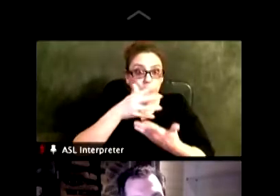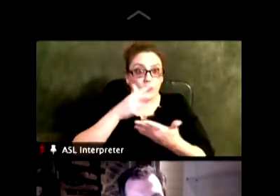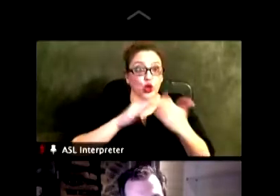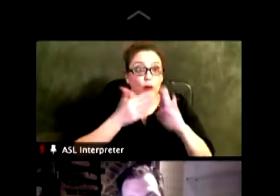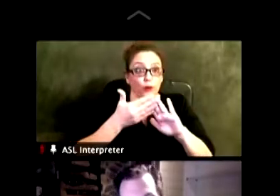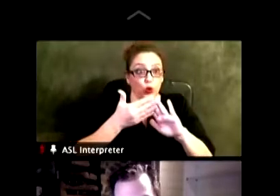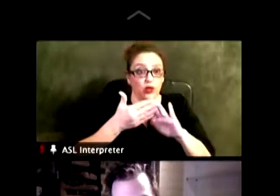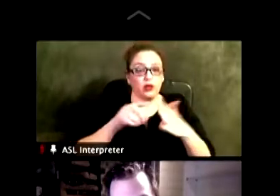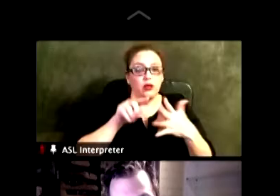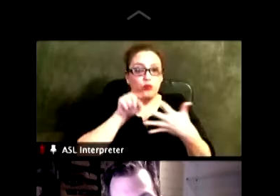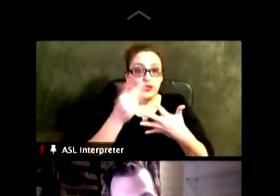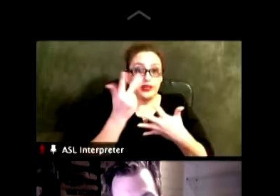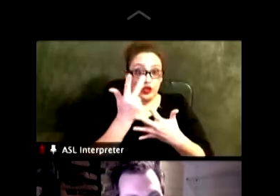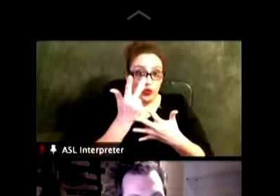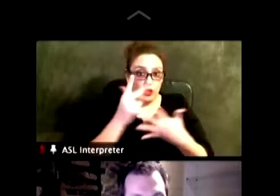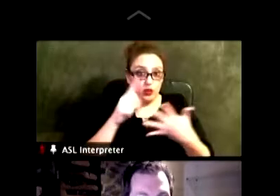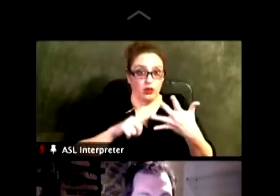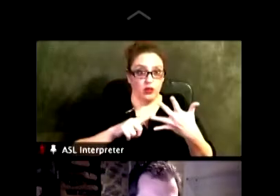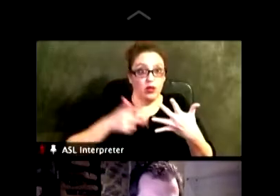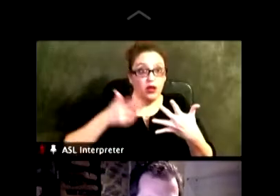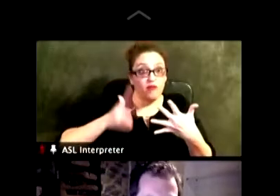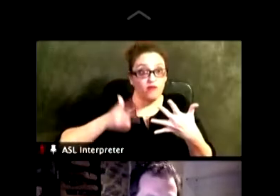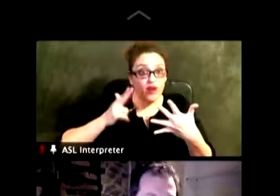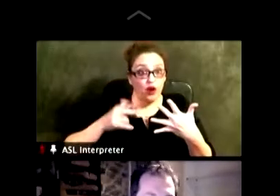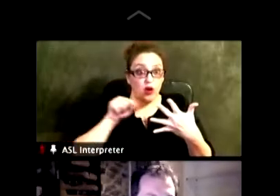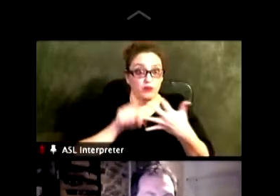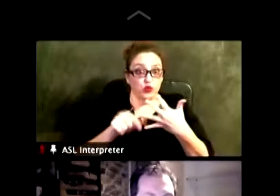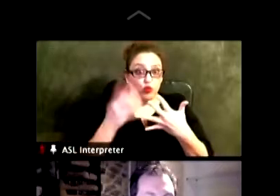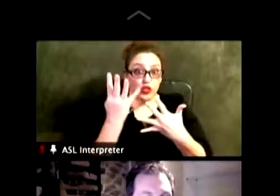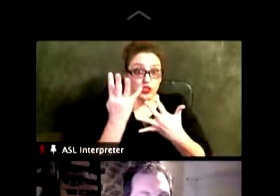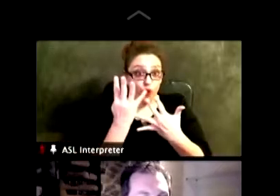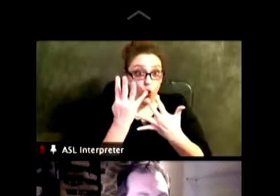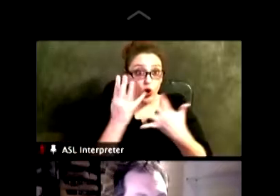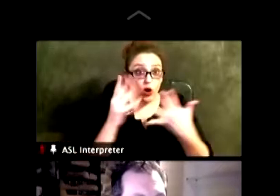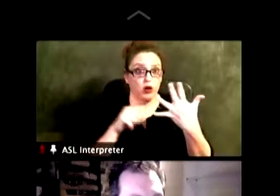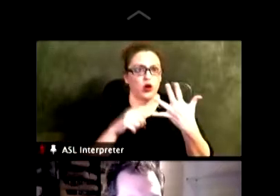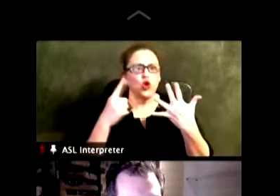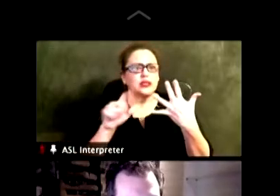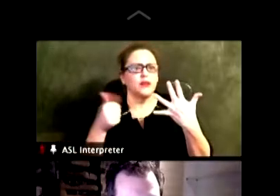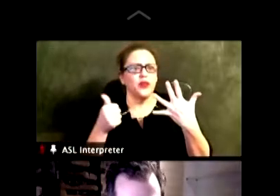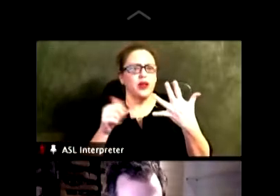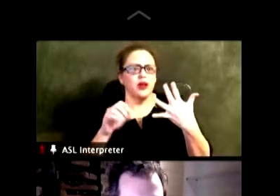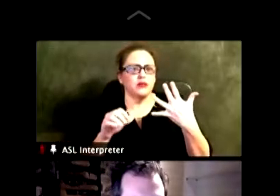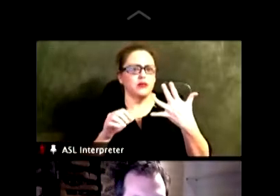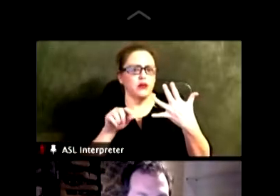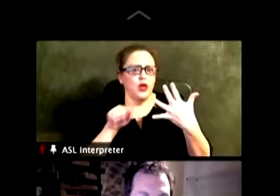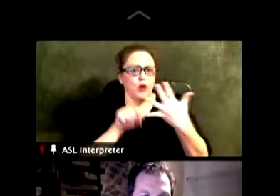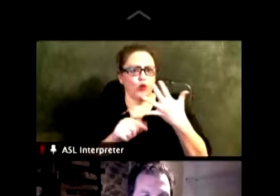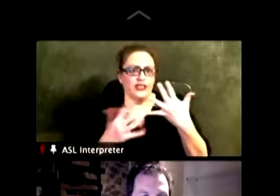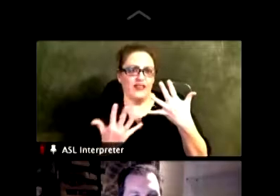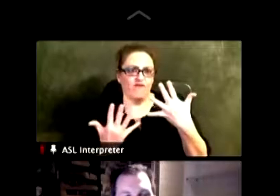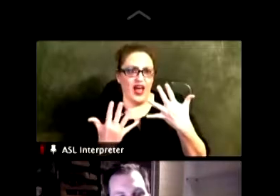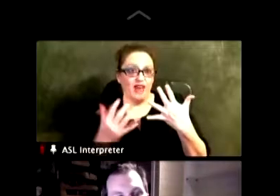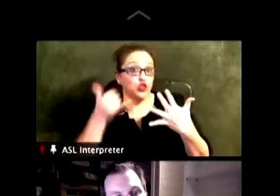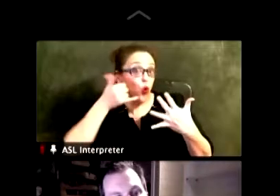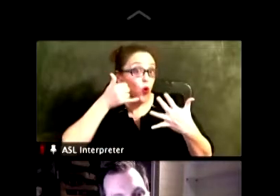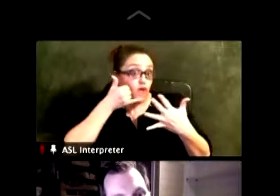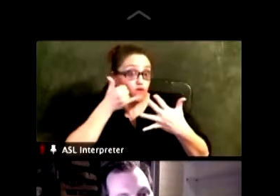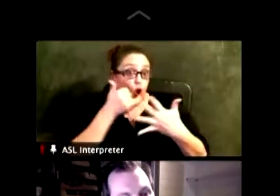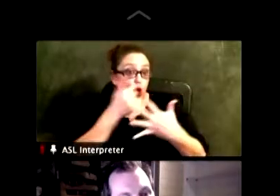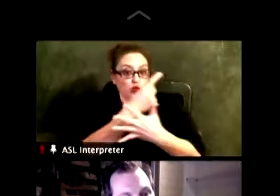it's firearms, please press 4. Or if it's something else, please press 5. Once again, those choices for